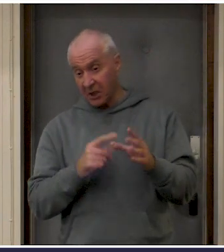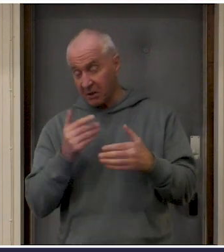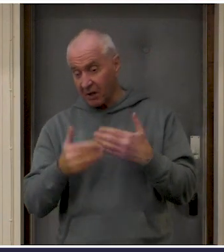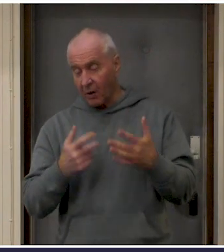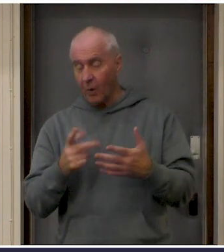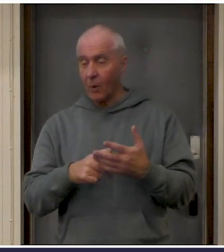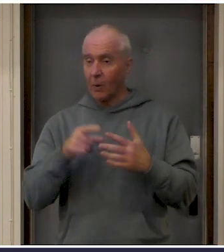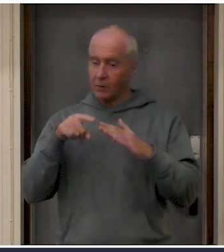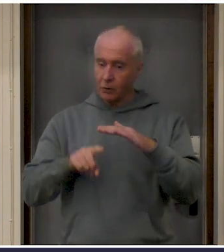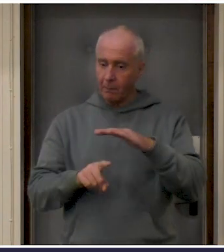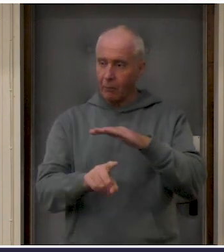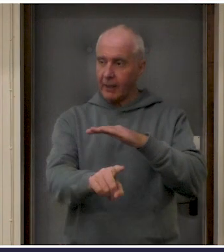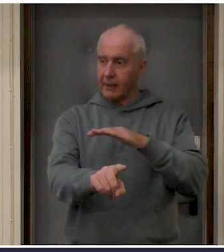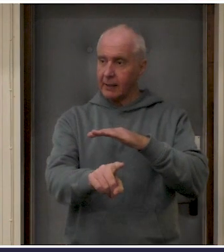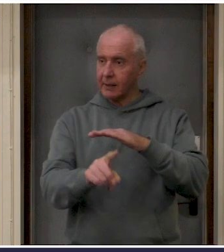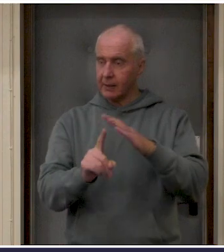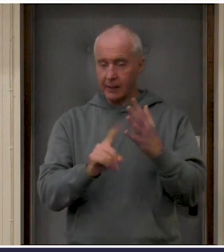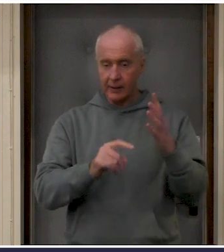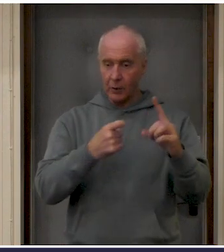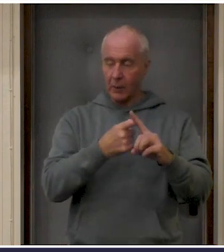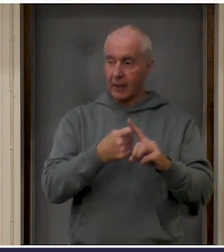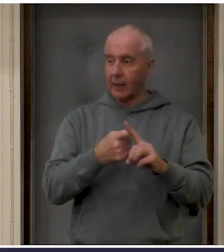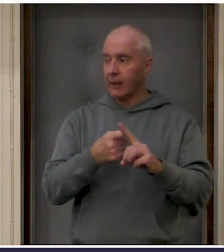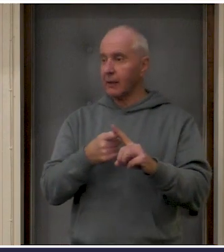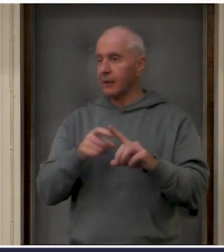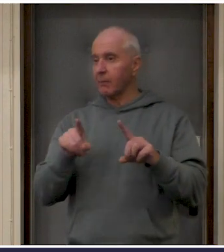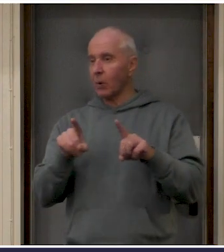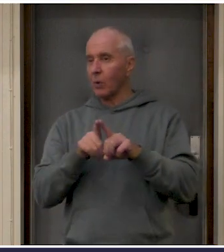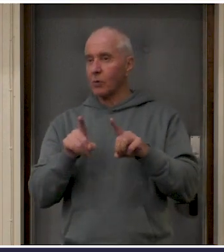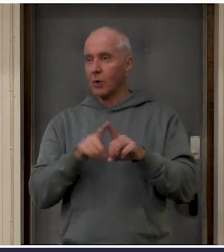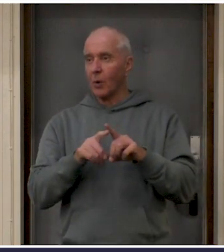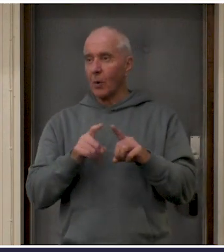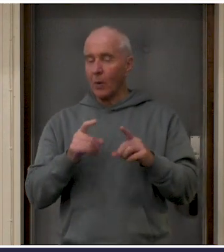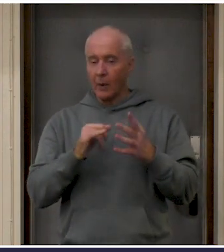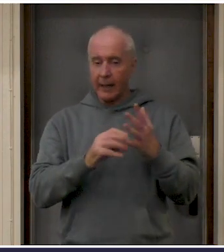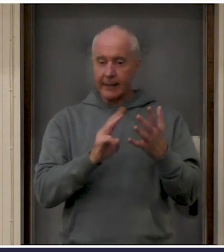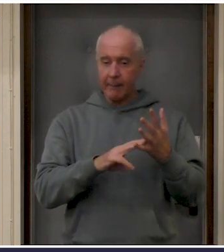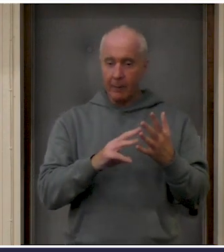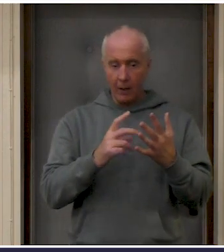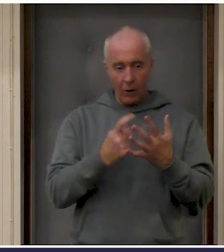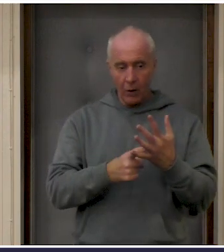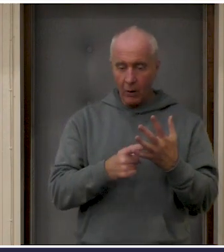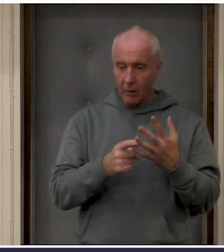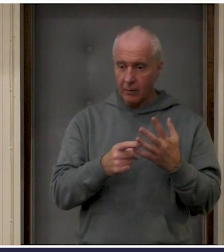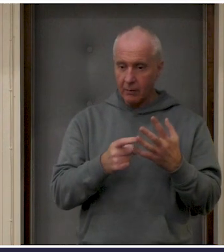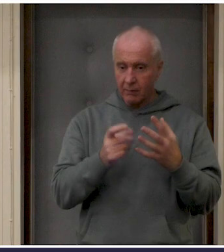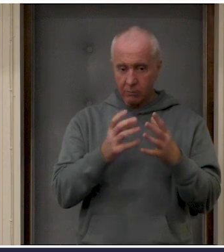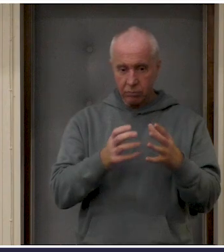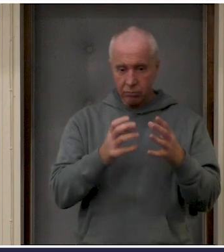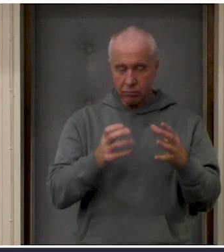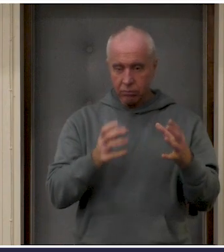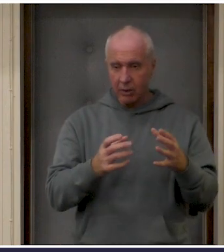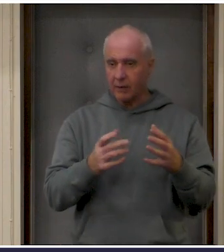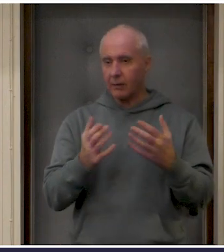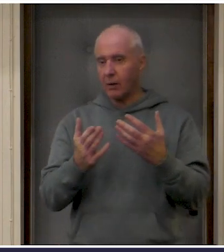submarines program in the UK, but also the resurgence of these SMR and other nuclear projects. So the